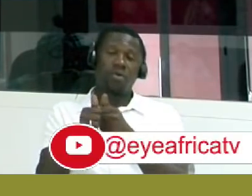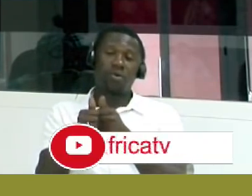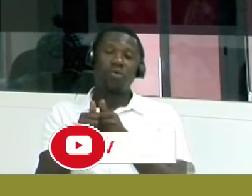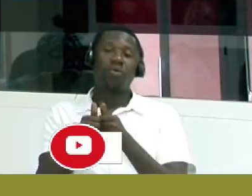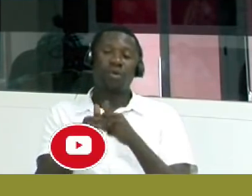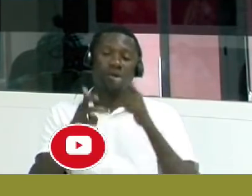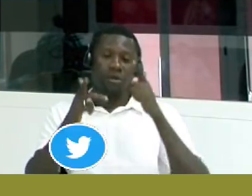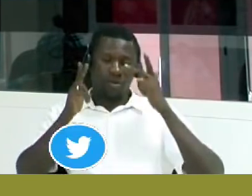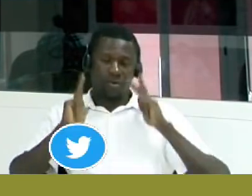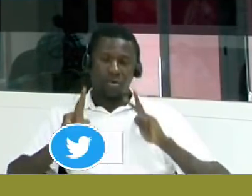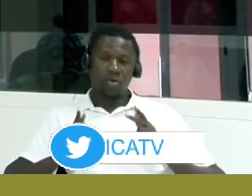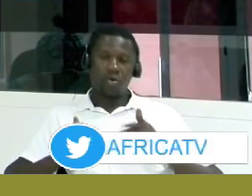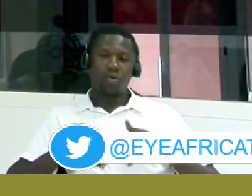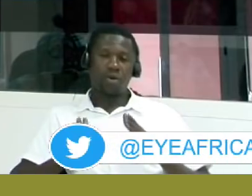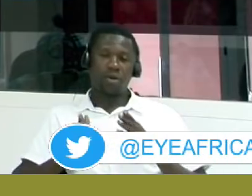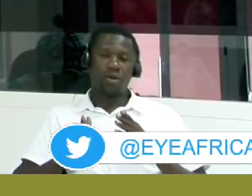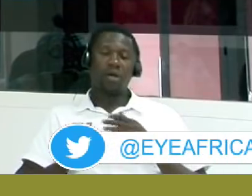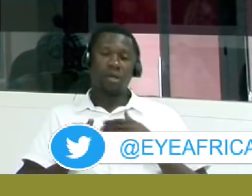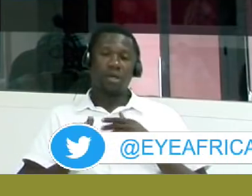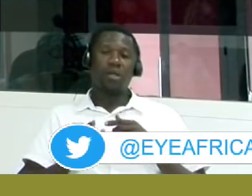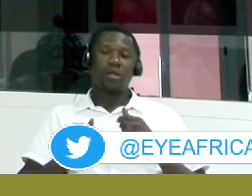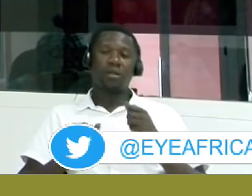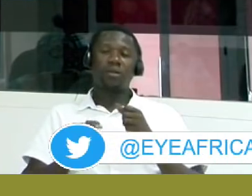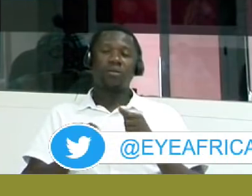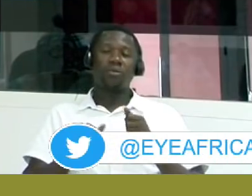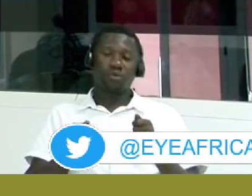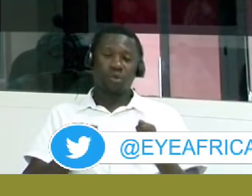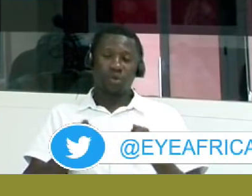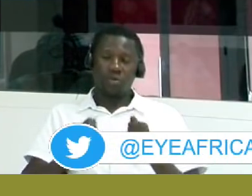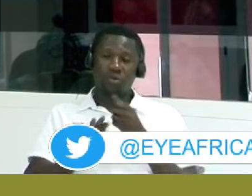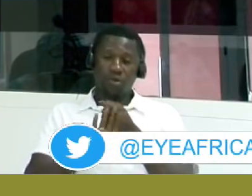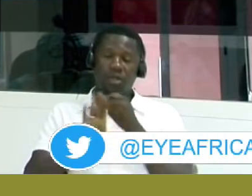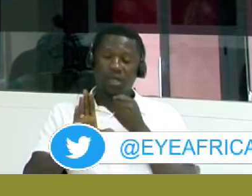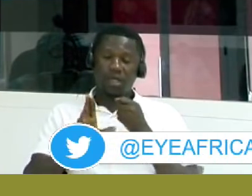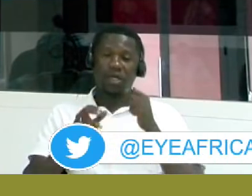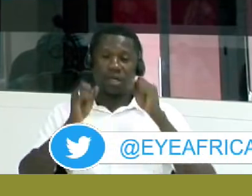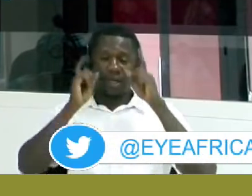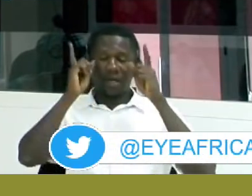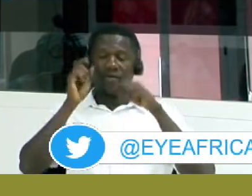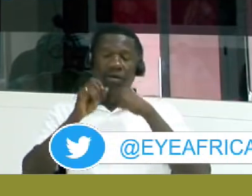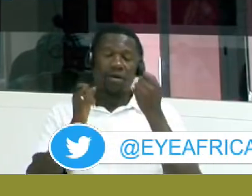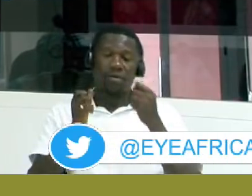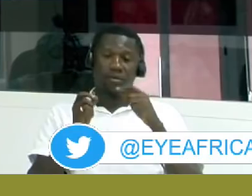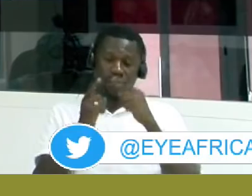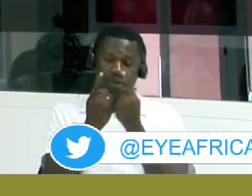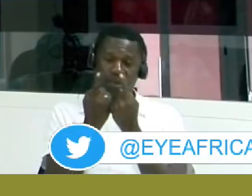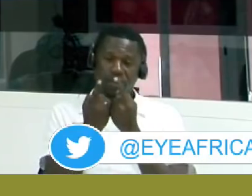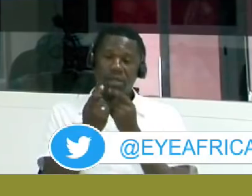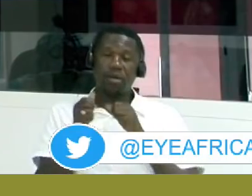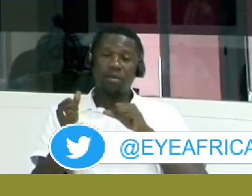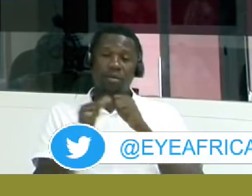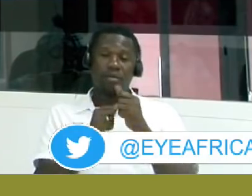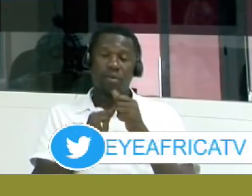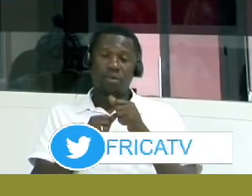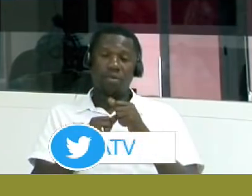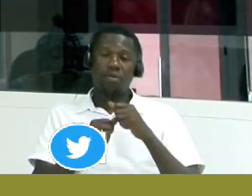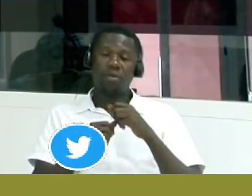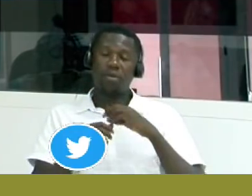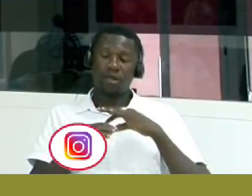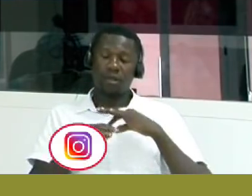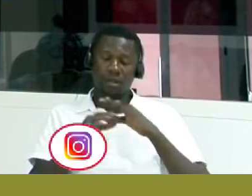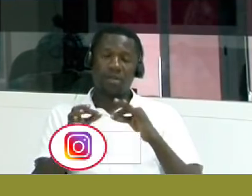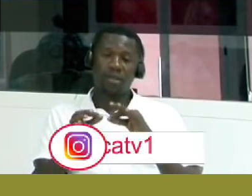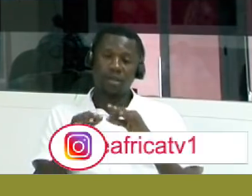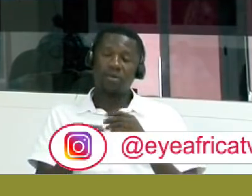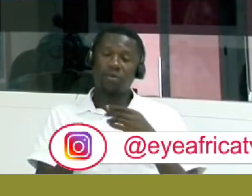and property in the best possible and discreet manner. We should avoid provoking